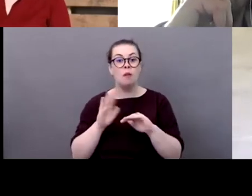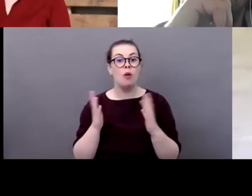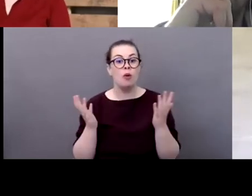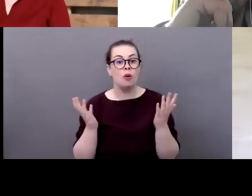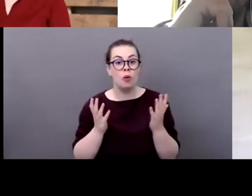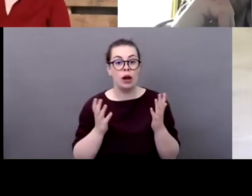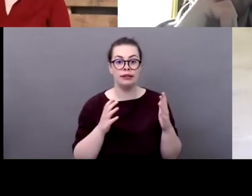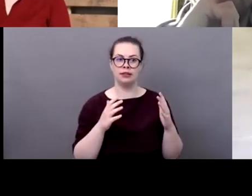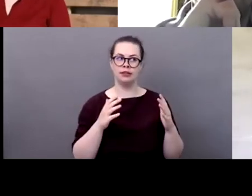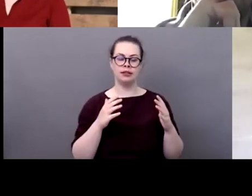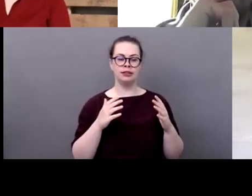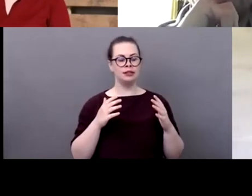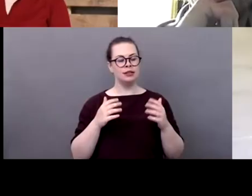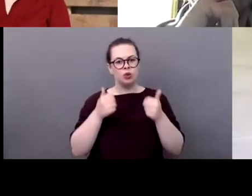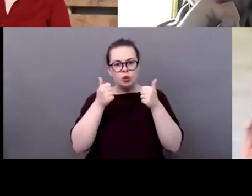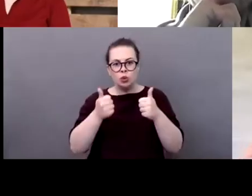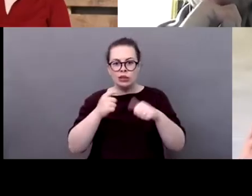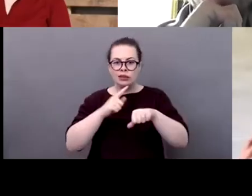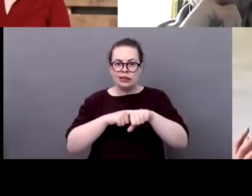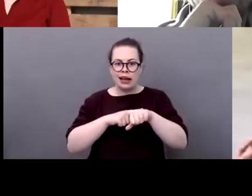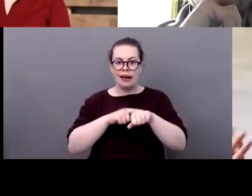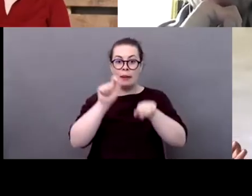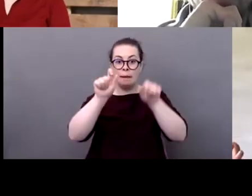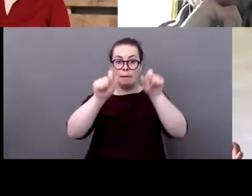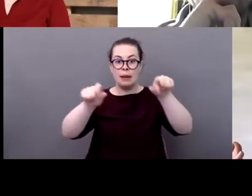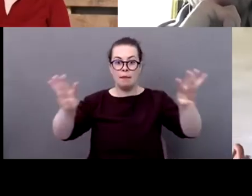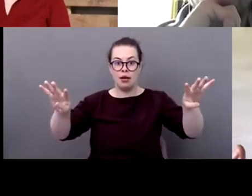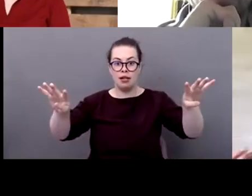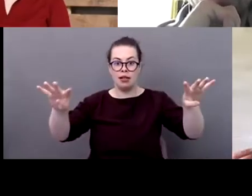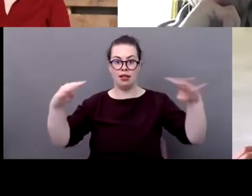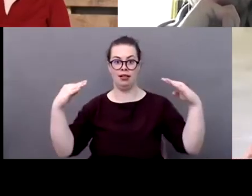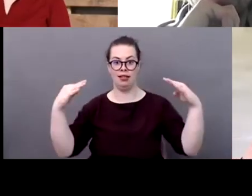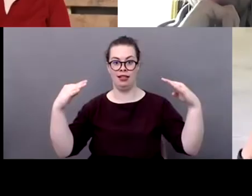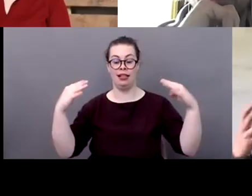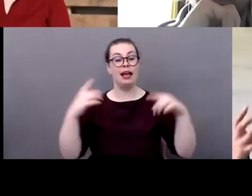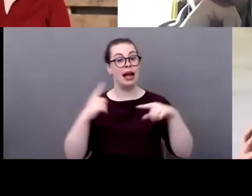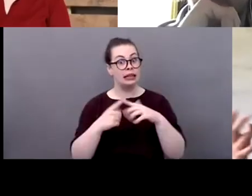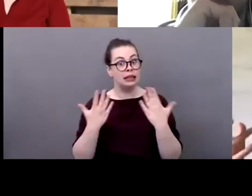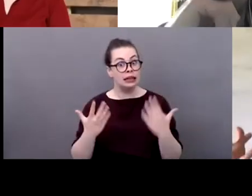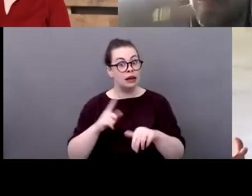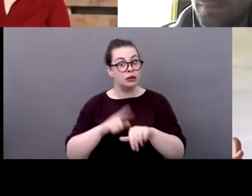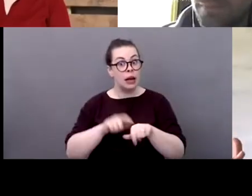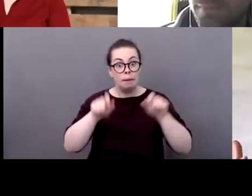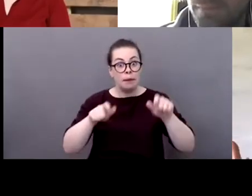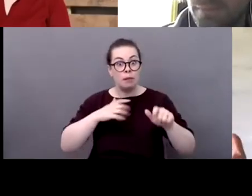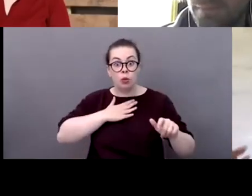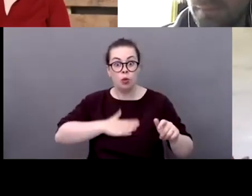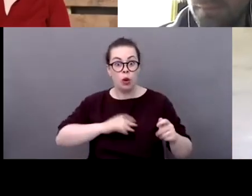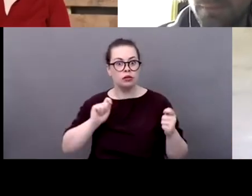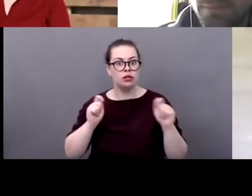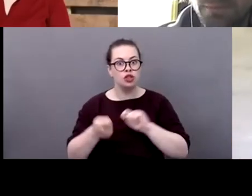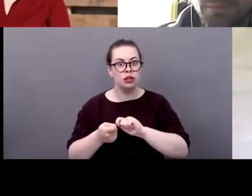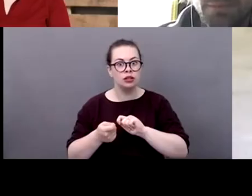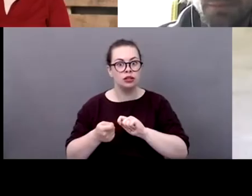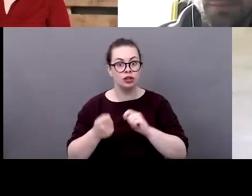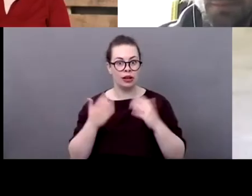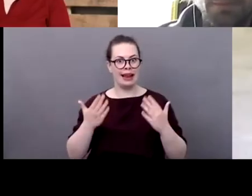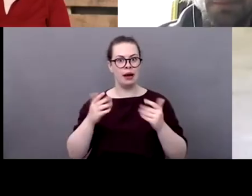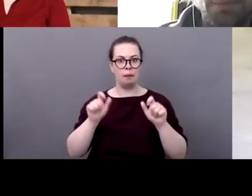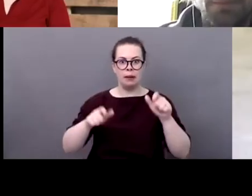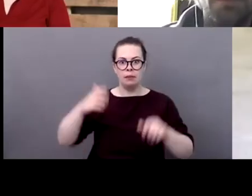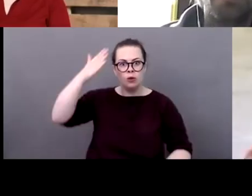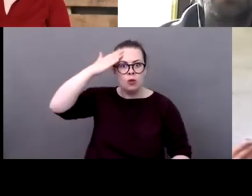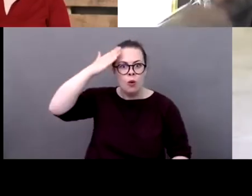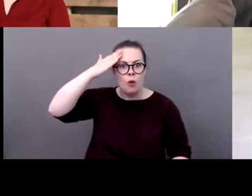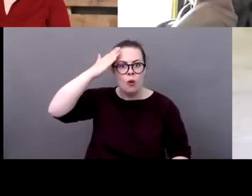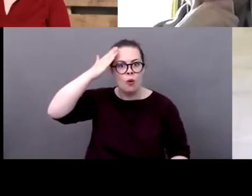seeing more citizen science because there is an appetite for action. You know, I think the knowledge and awareness is one thing, but it's not enough. It's